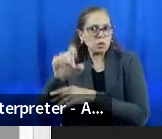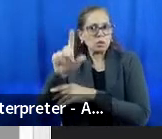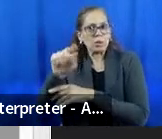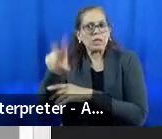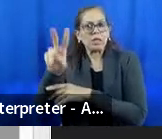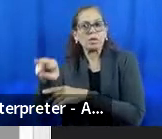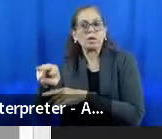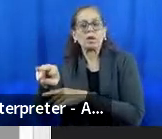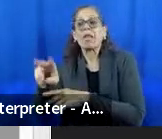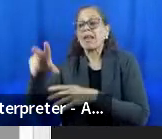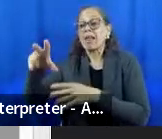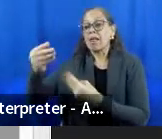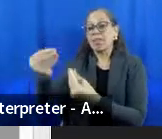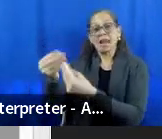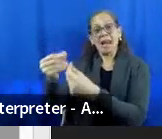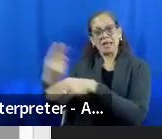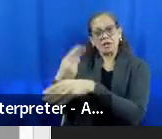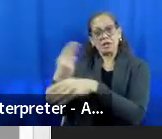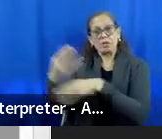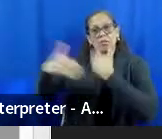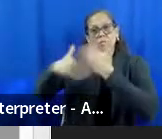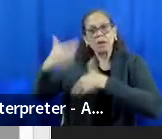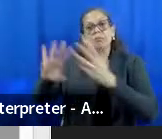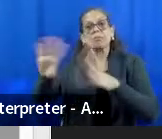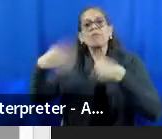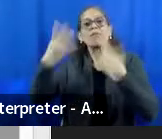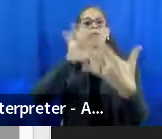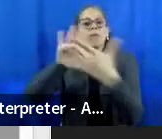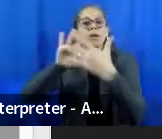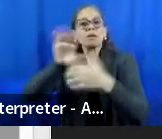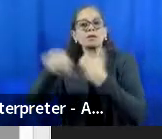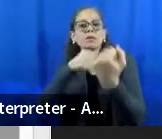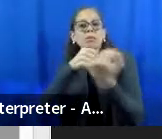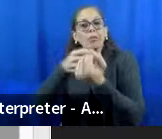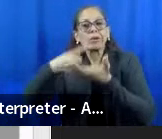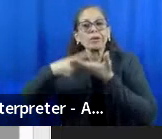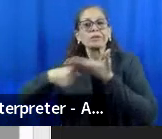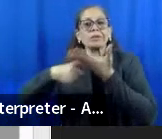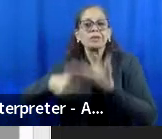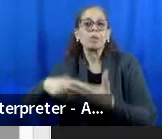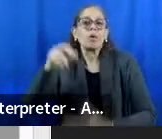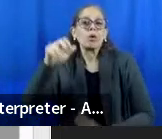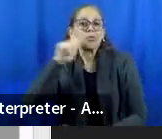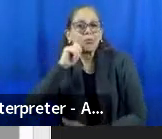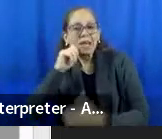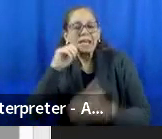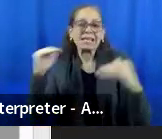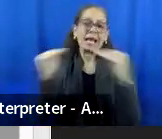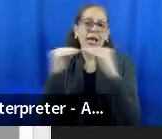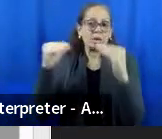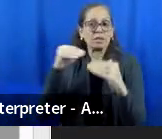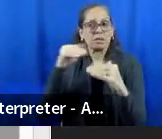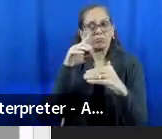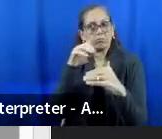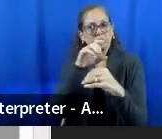will inform the land use process by providing context to support discussions of race and equity in planning. We'll be providing more details